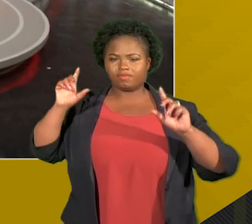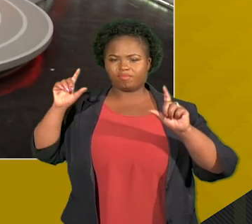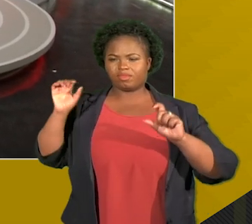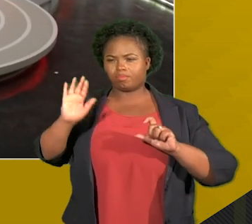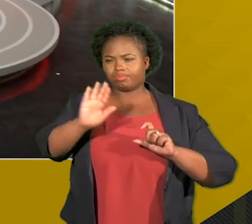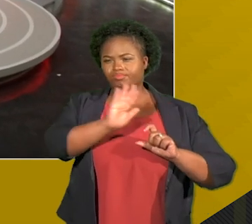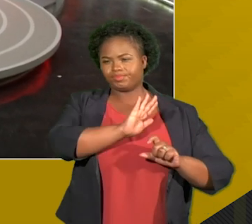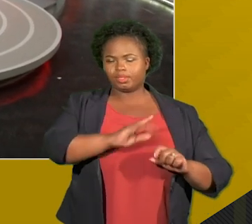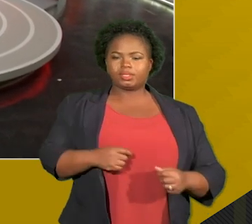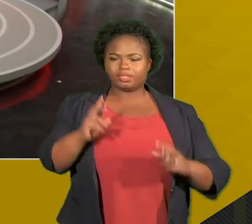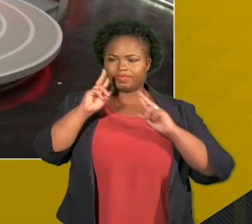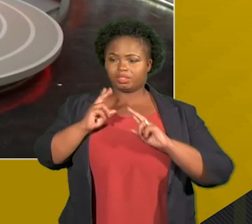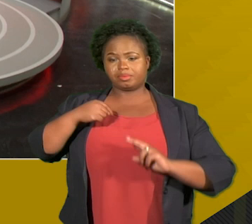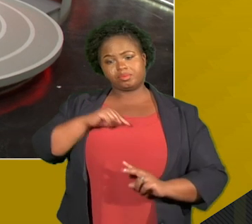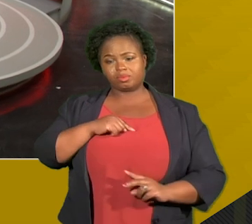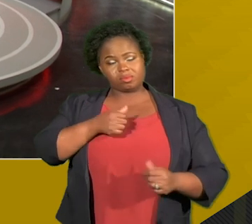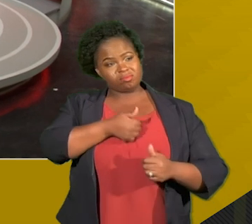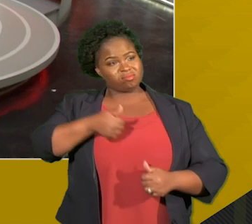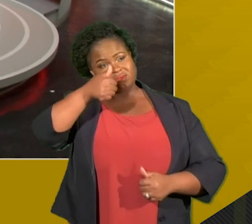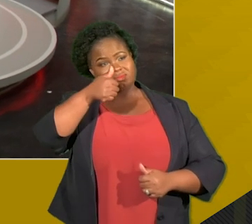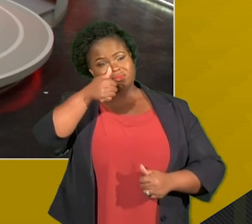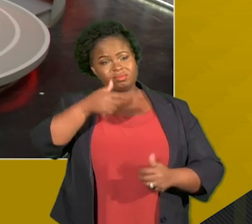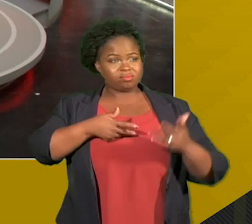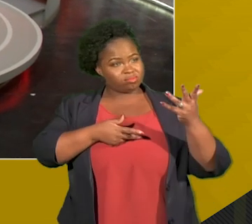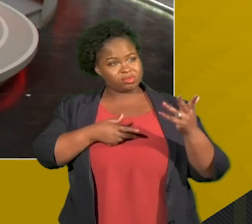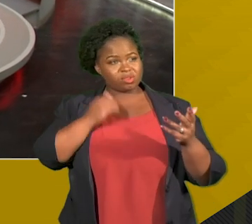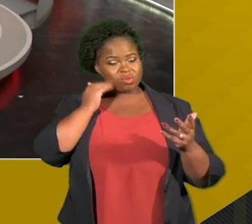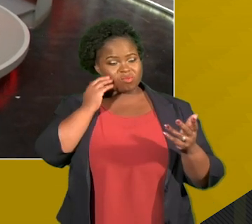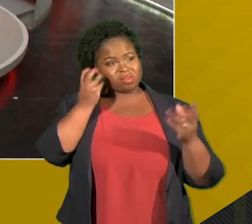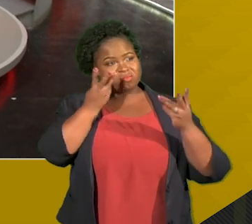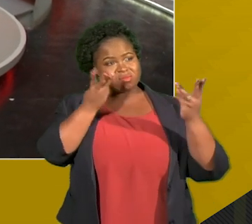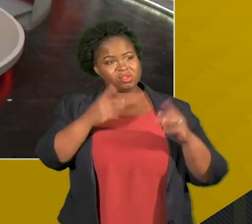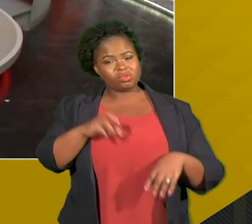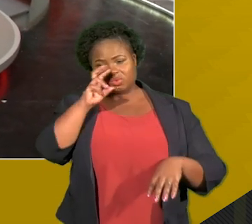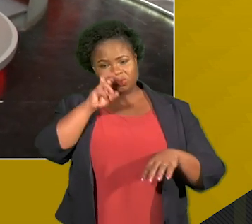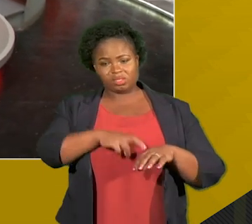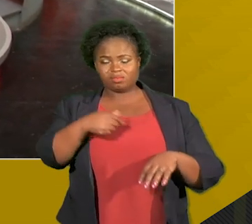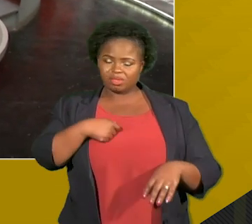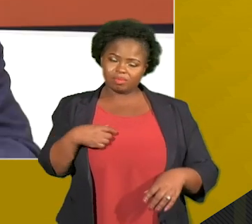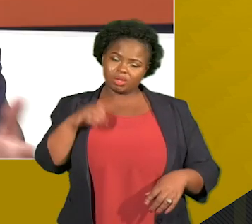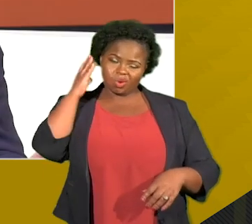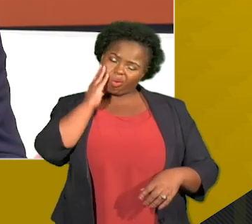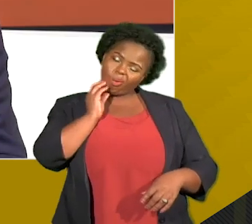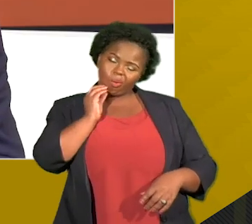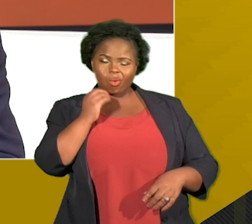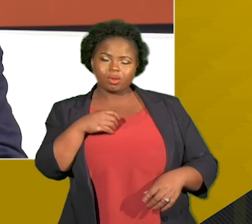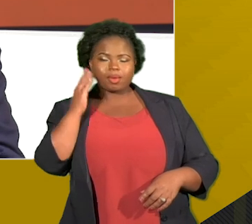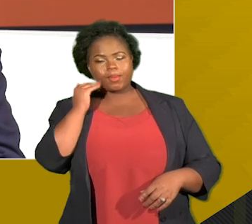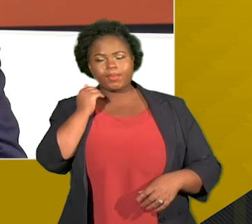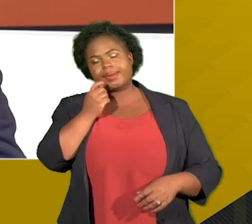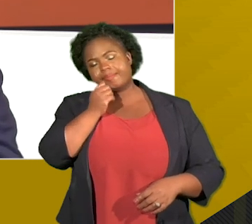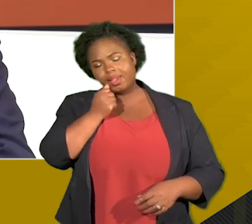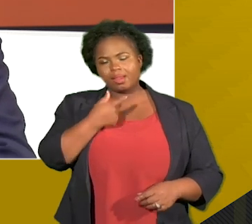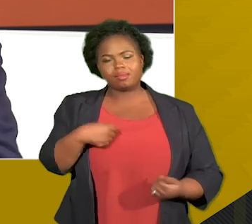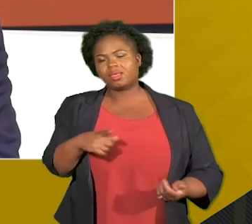big white box, big white people, big white elite money. We don't need too many more of me. I'm an old white man now. I've been around in this world a